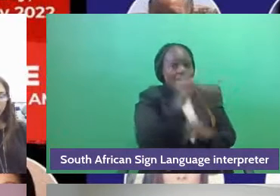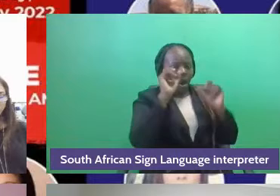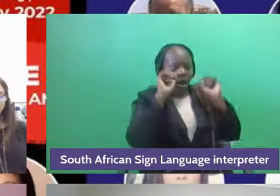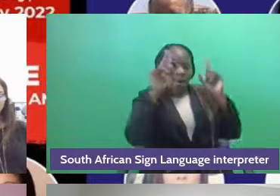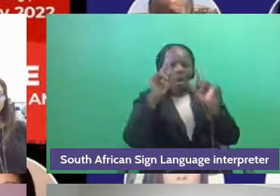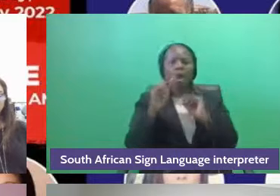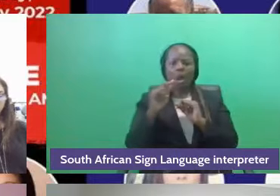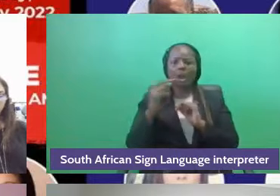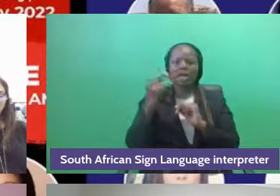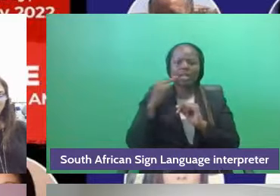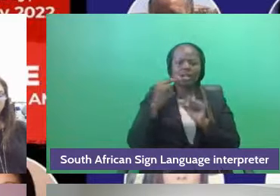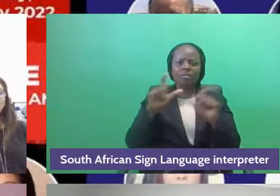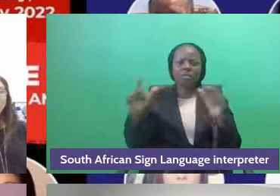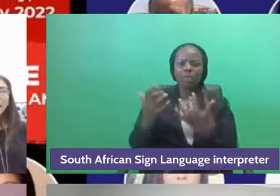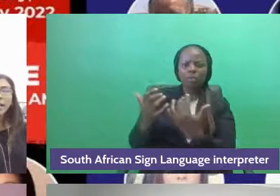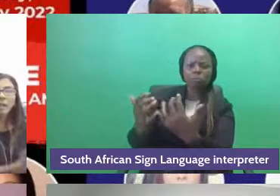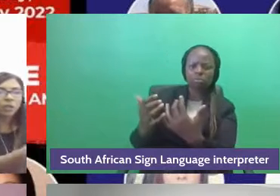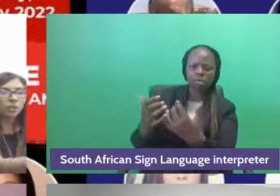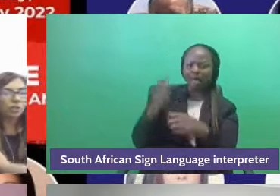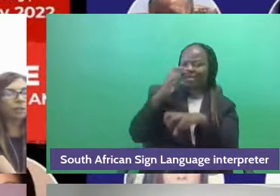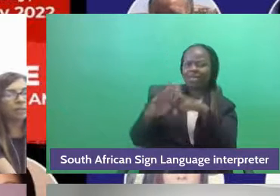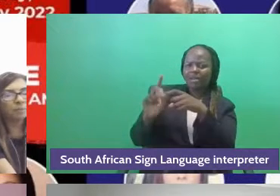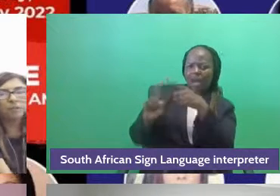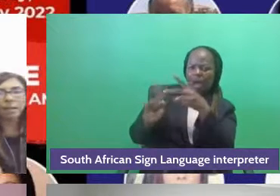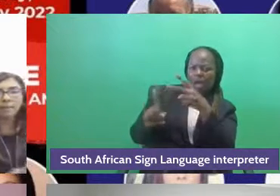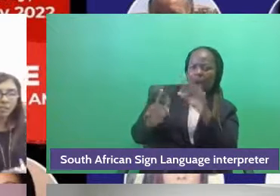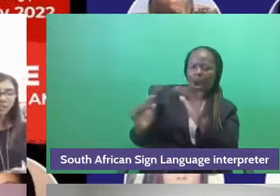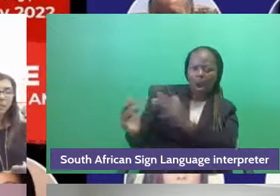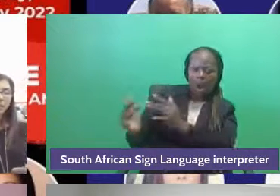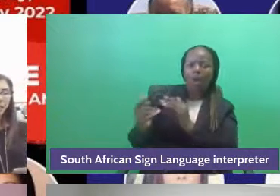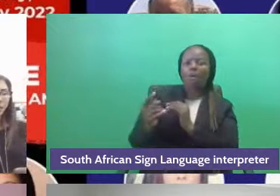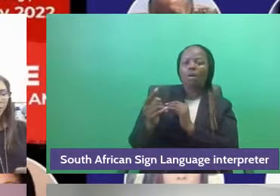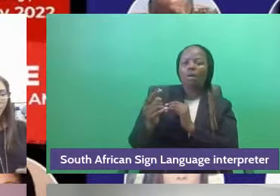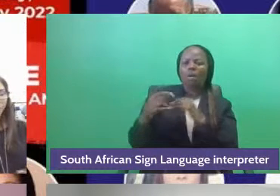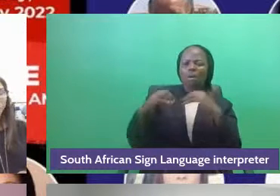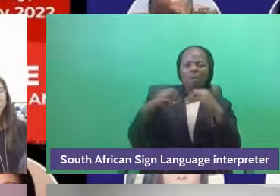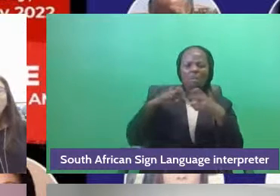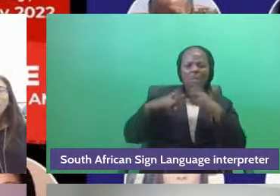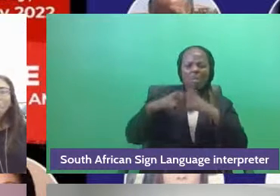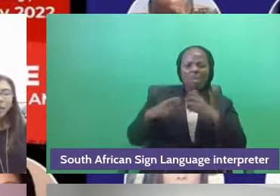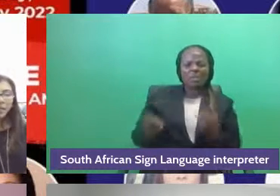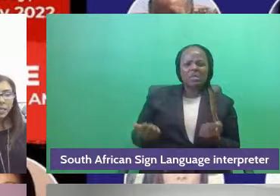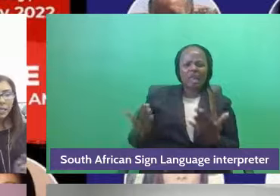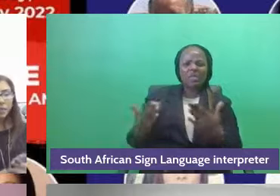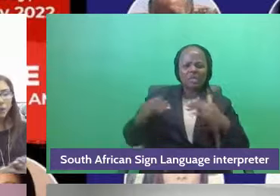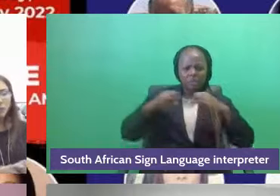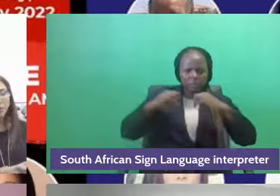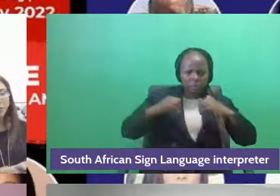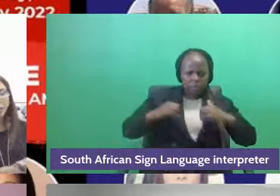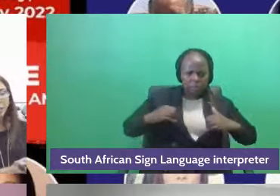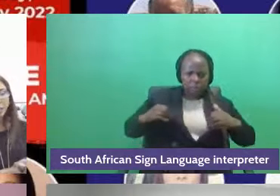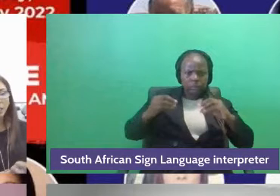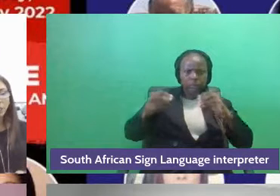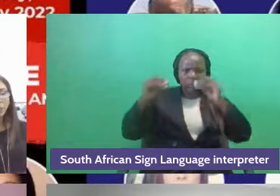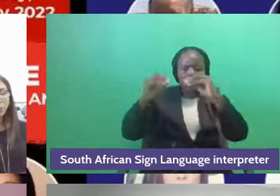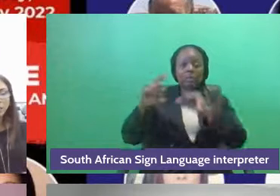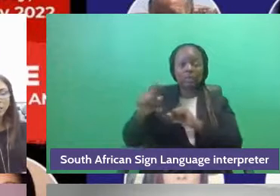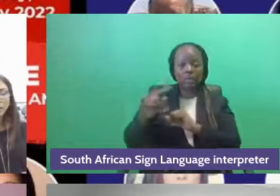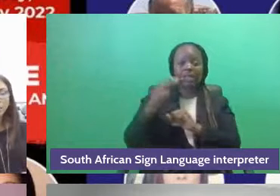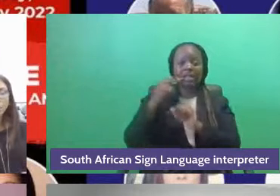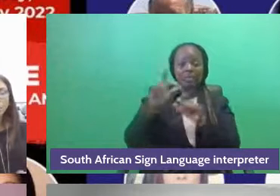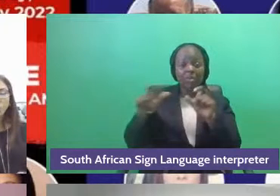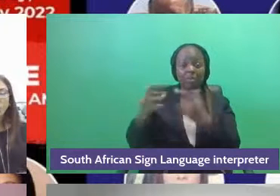the needs of the deaf community and also possible gaps in service delivery. By engaging with deaf attendees,